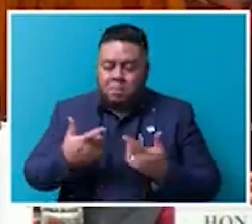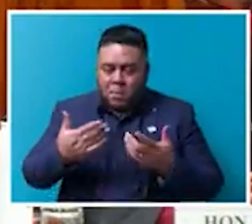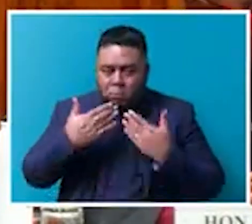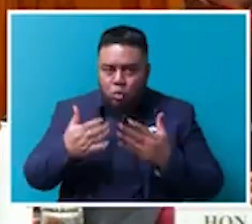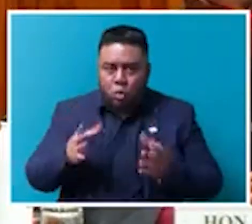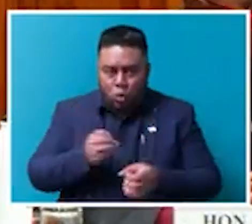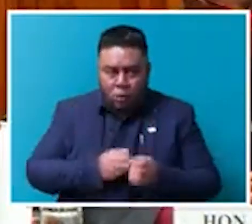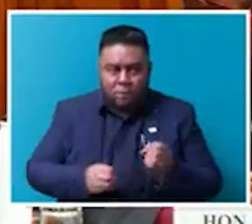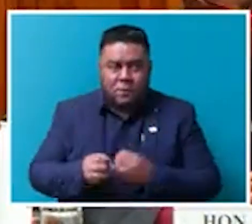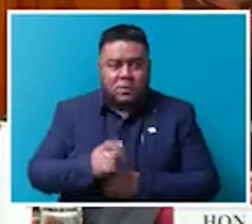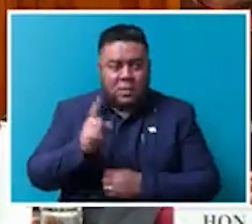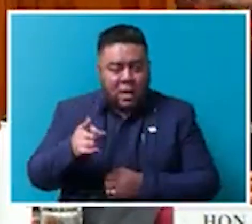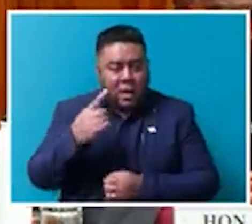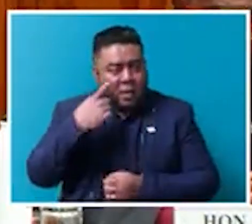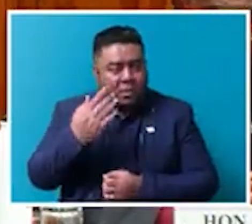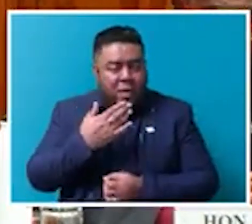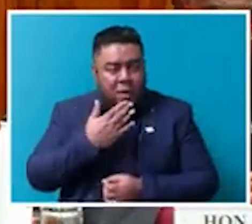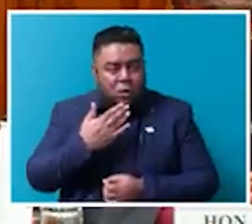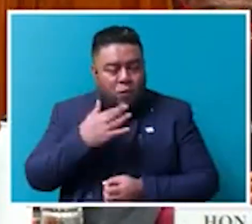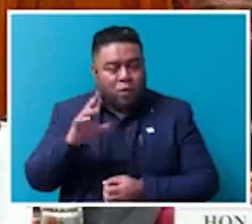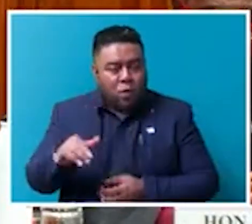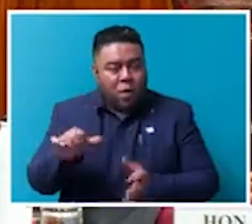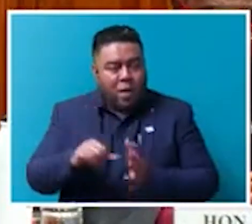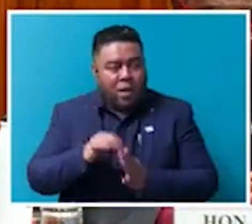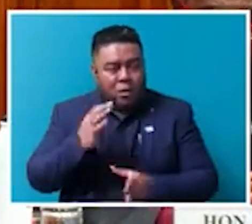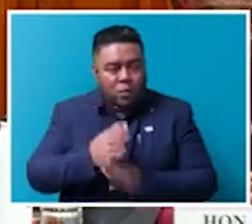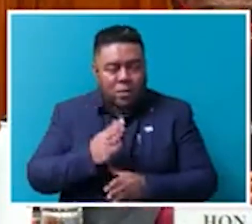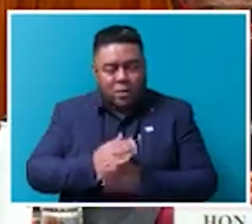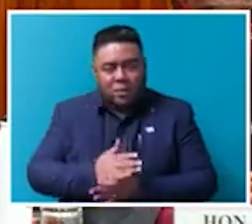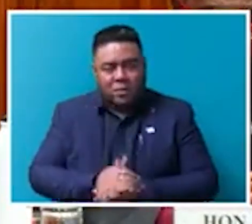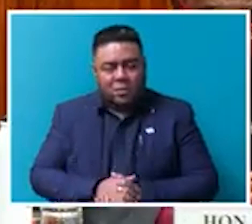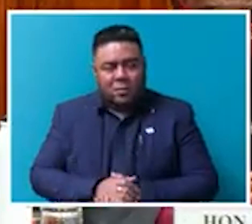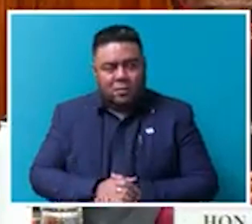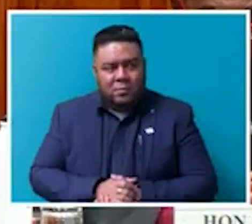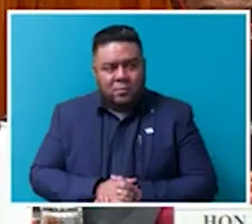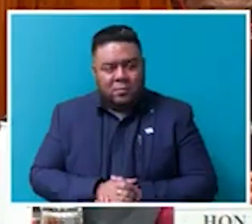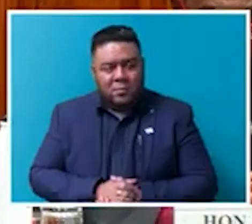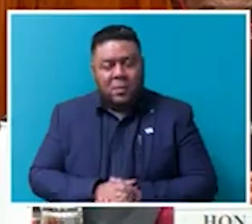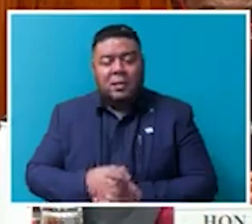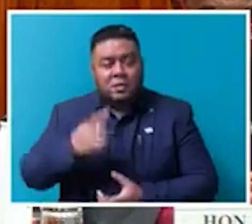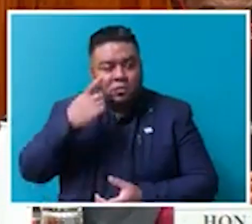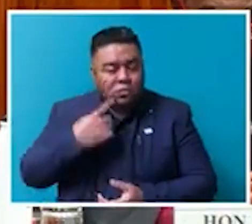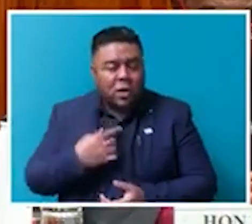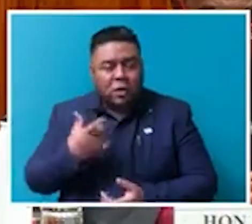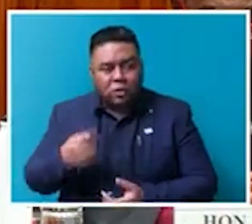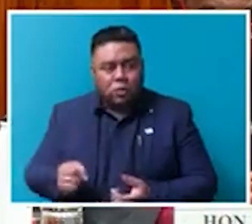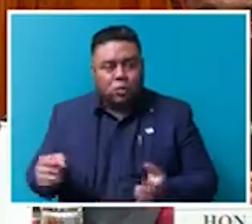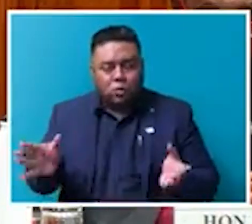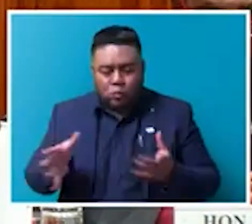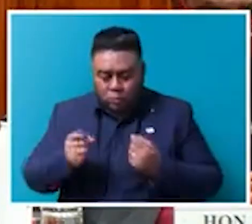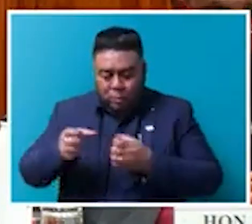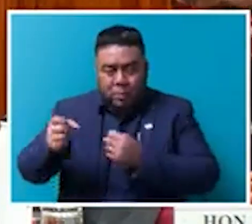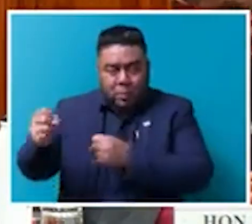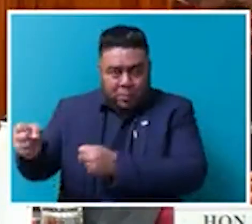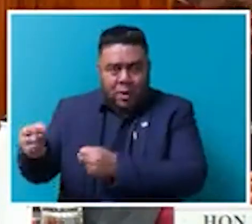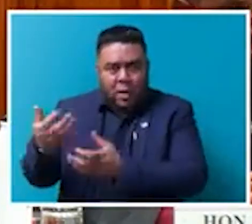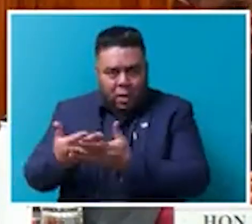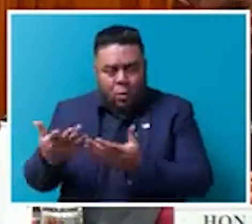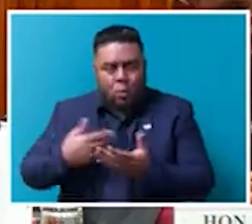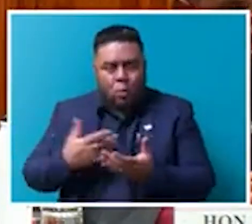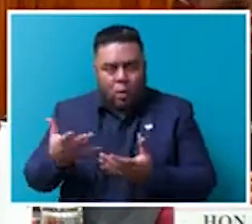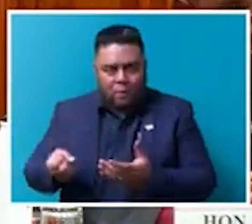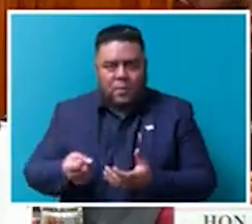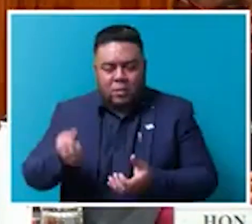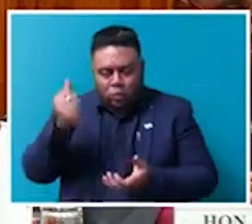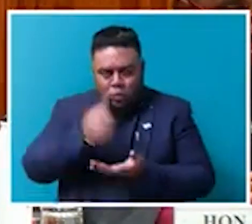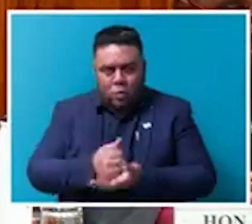thank you very much for your hard work and effort in trying to play the catch-up game now, in